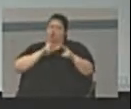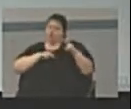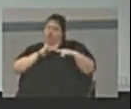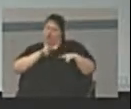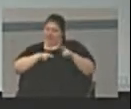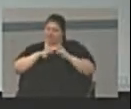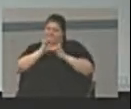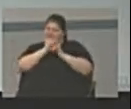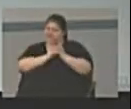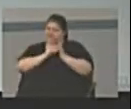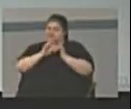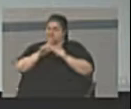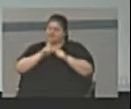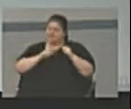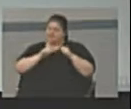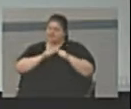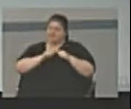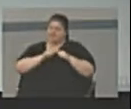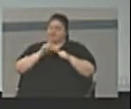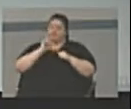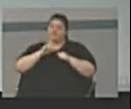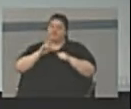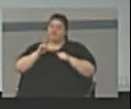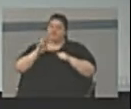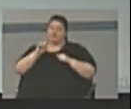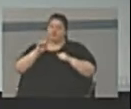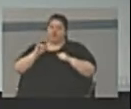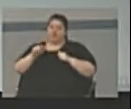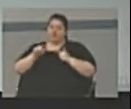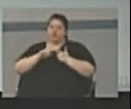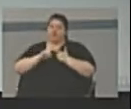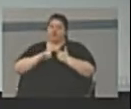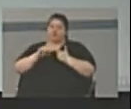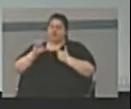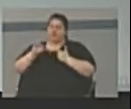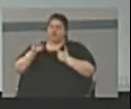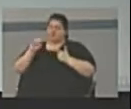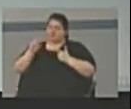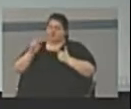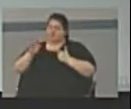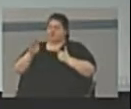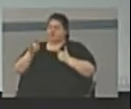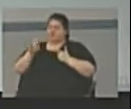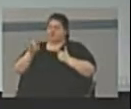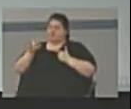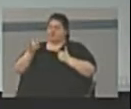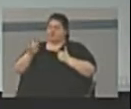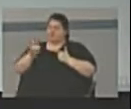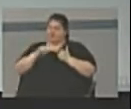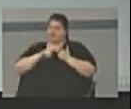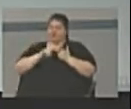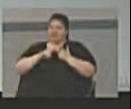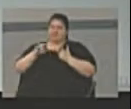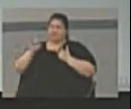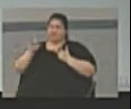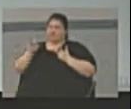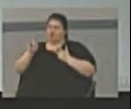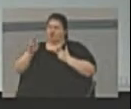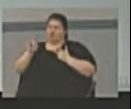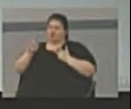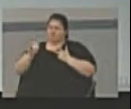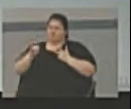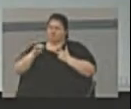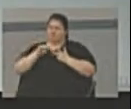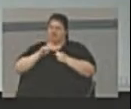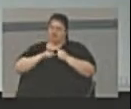rural areas, suburban areas, as well as our urban areas, and really trying to, particularly in our rural areas, maintain that